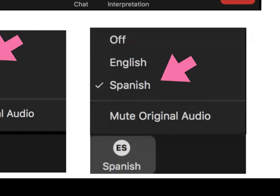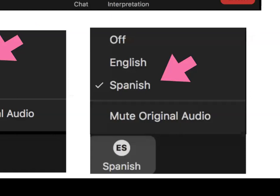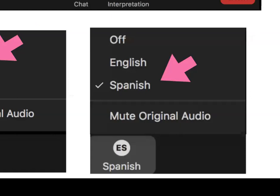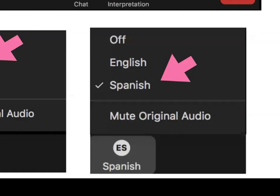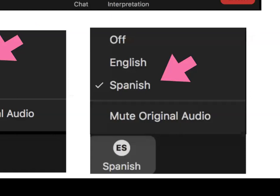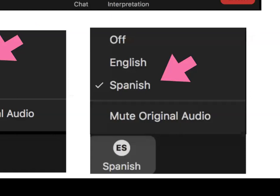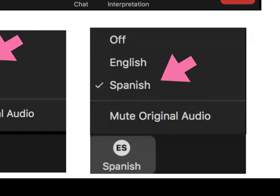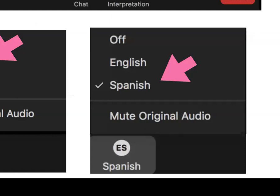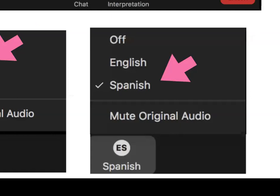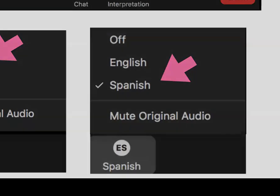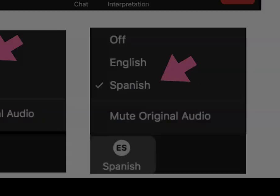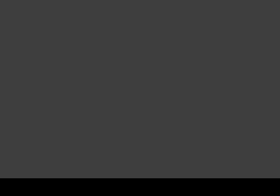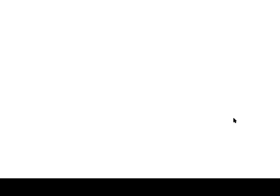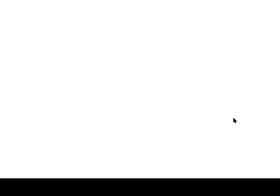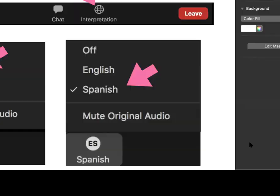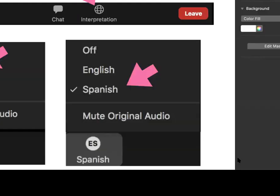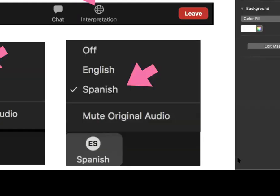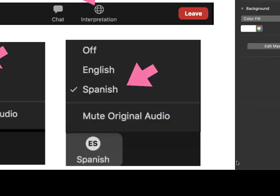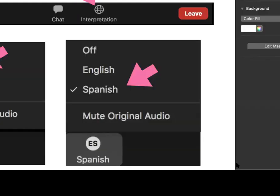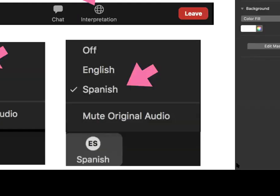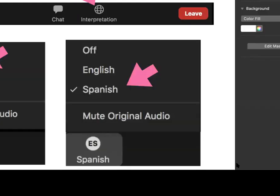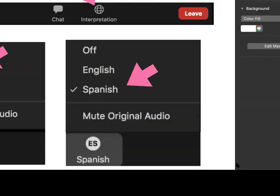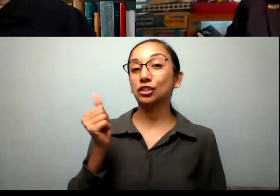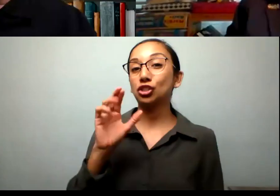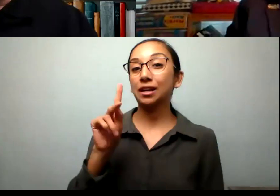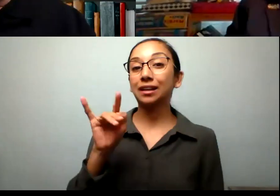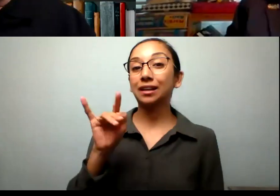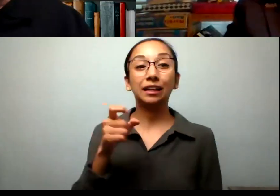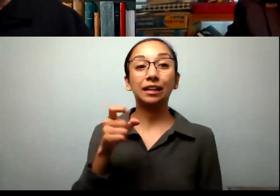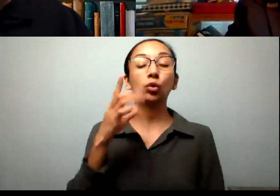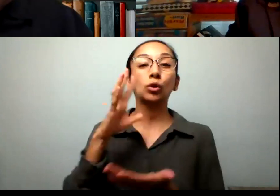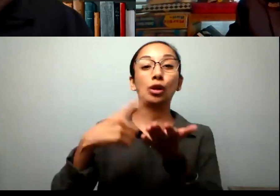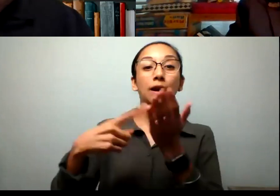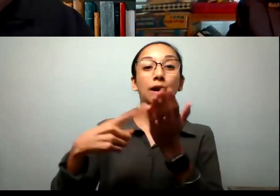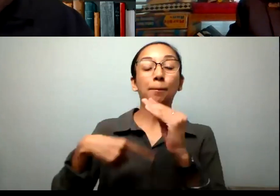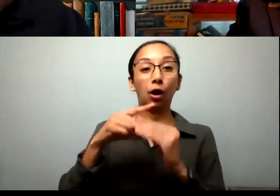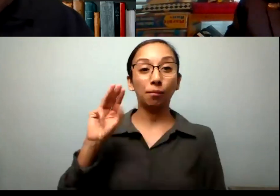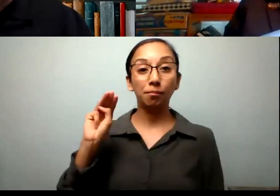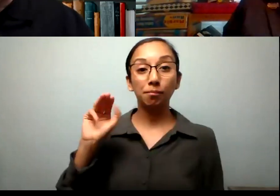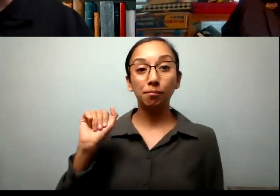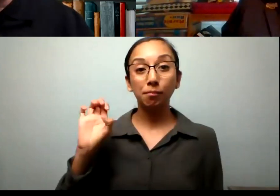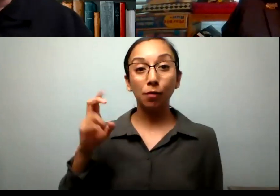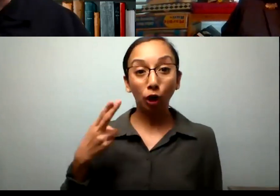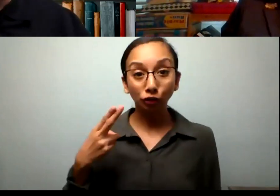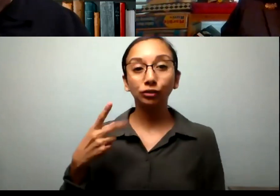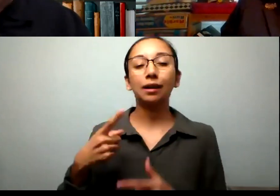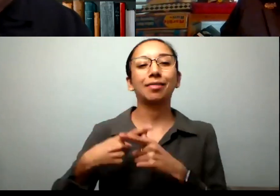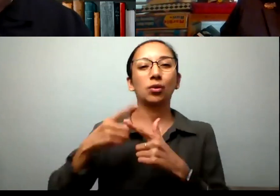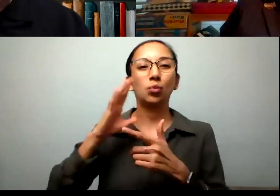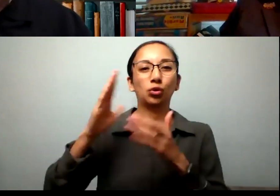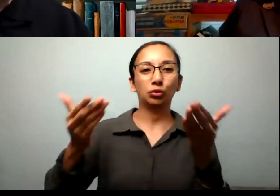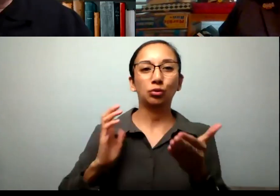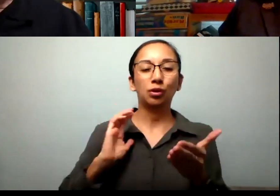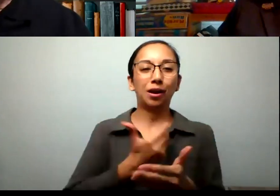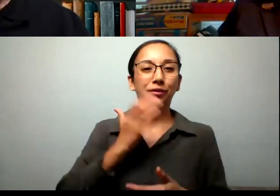see. I believe, Jackie, you're going to talk about where we were in March first, and then I'll go on to introducing our speakers. Huh?